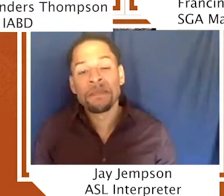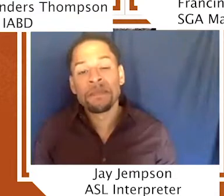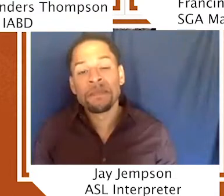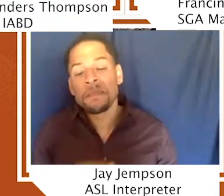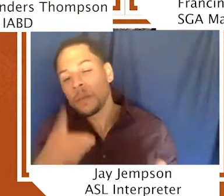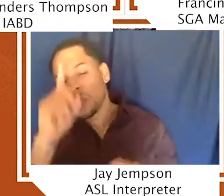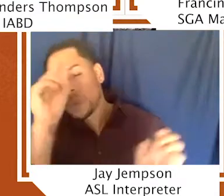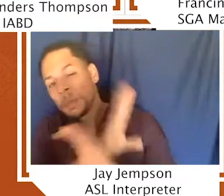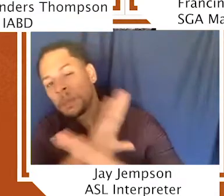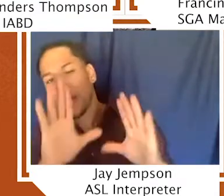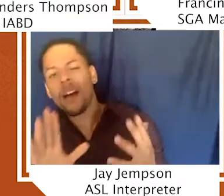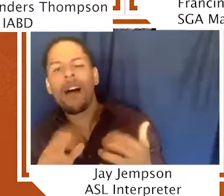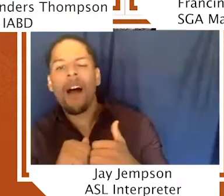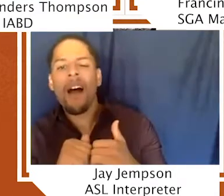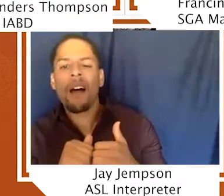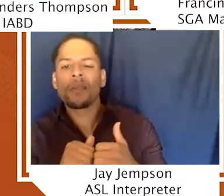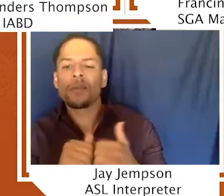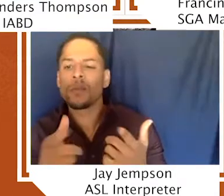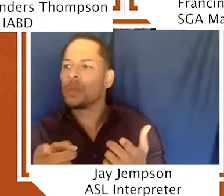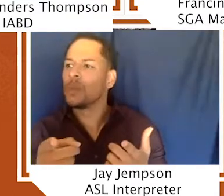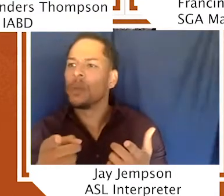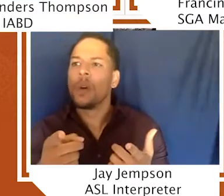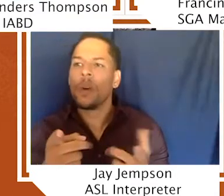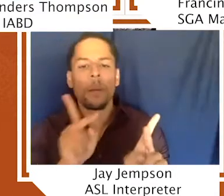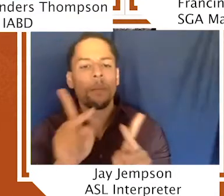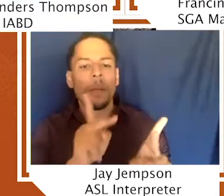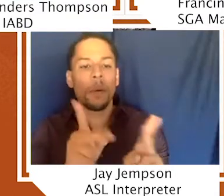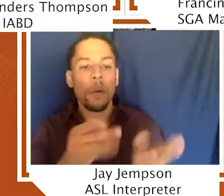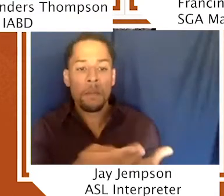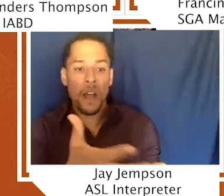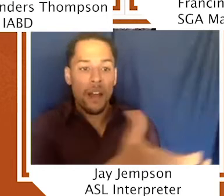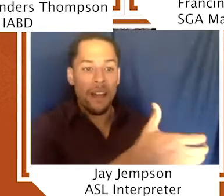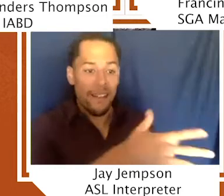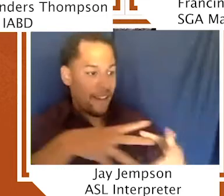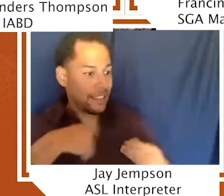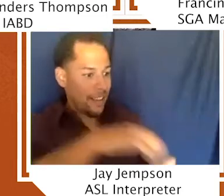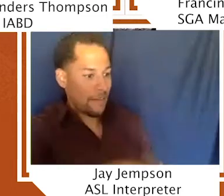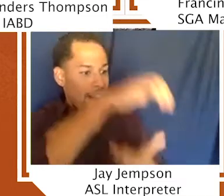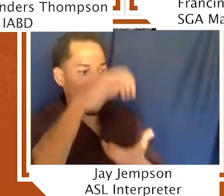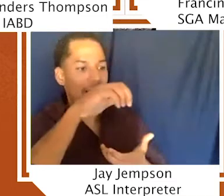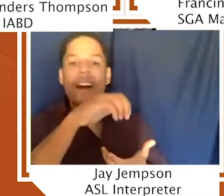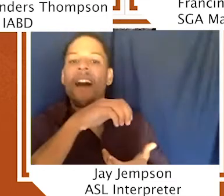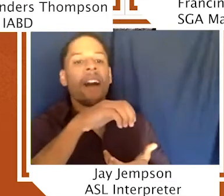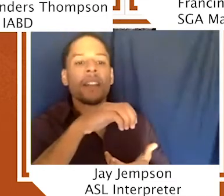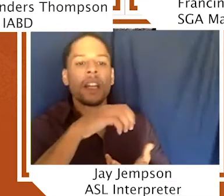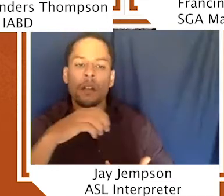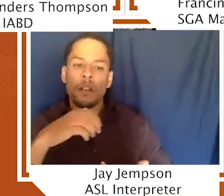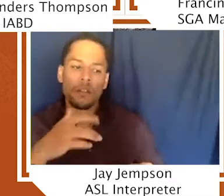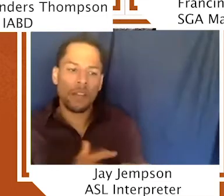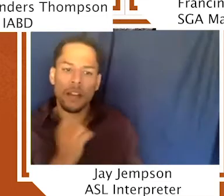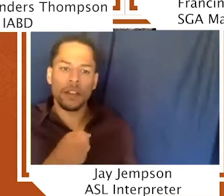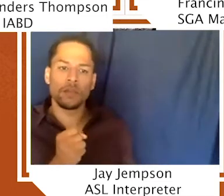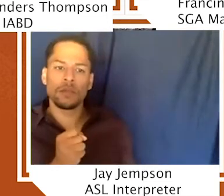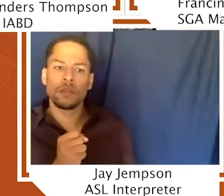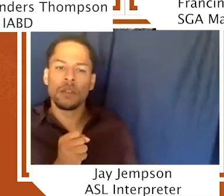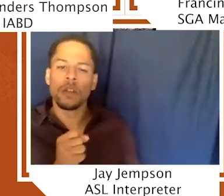people aren't taking the money and run, where Black and brown institutions are actually important and not just in some linguistic value,